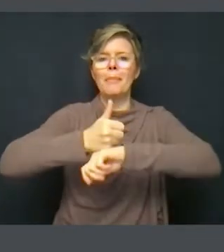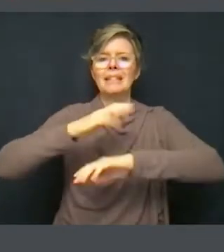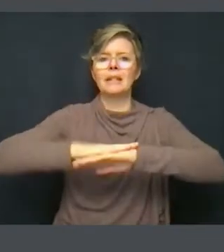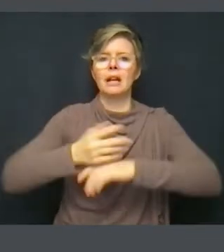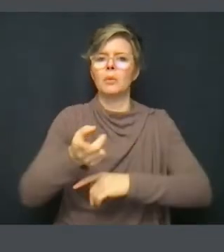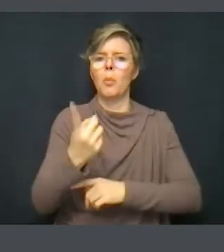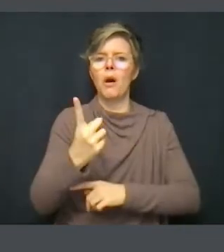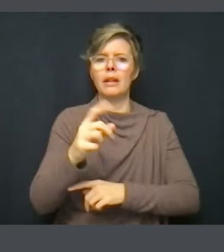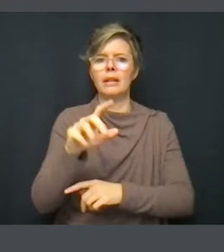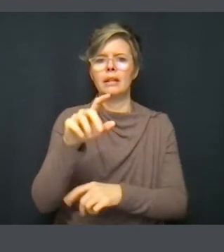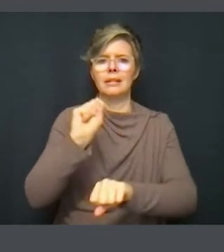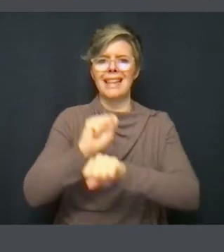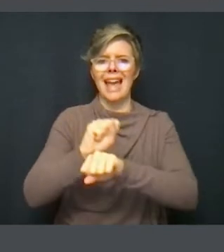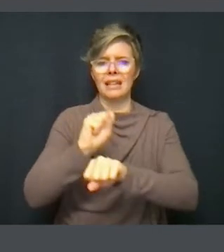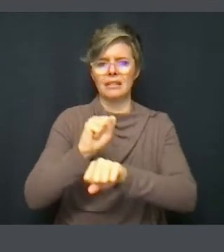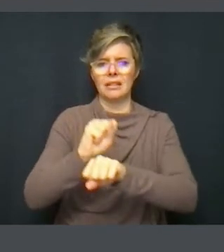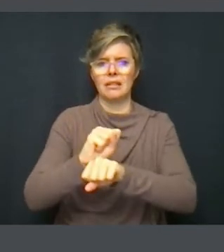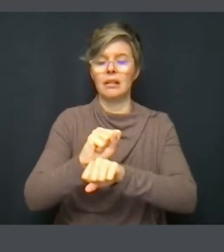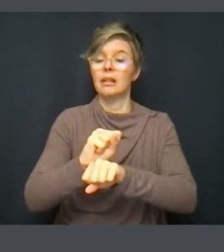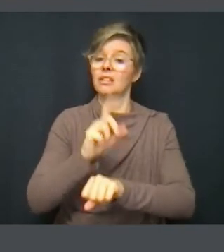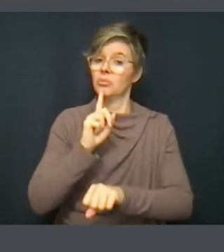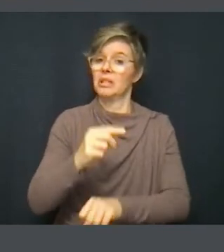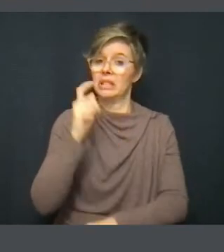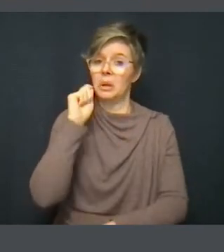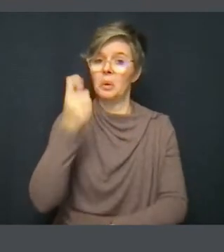you can get all this information, which is really cool.